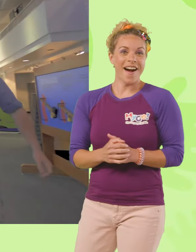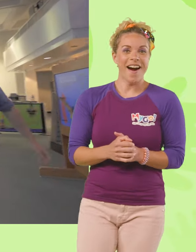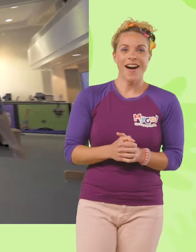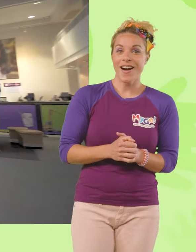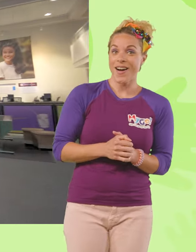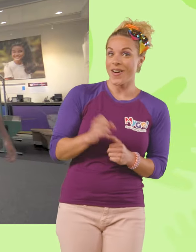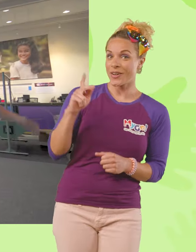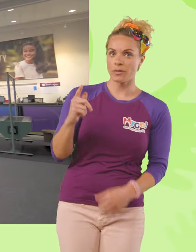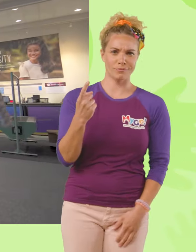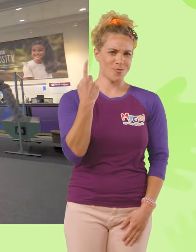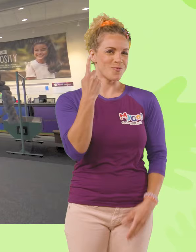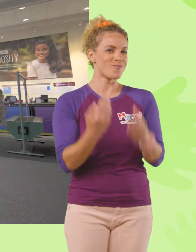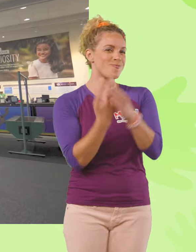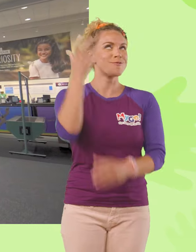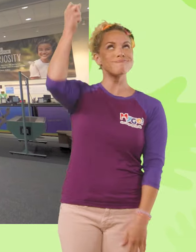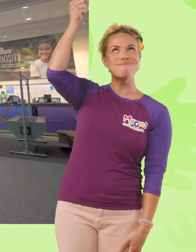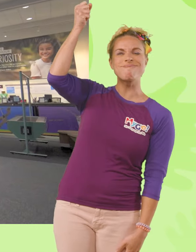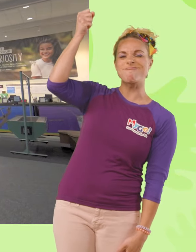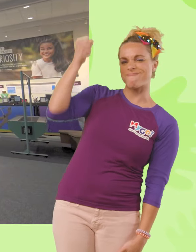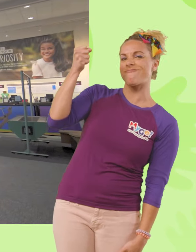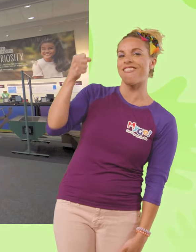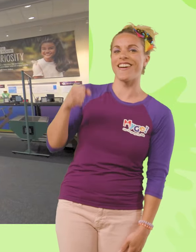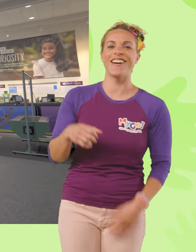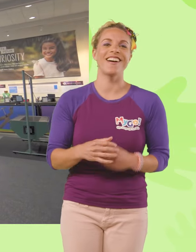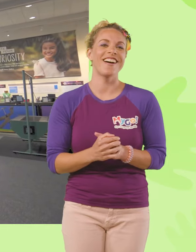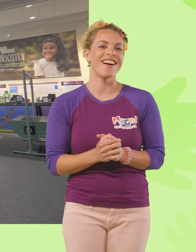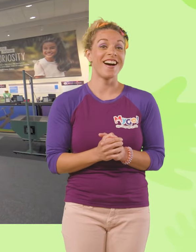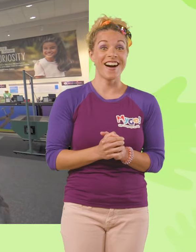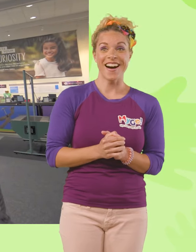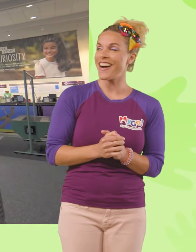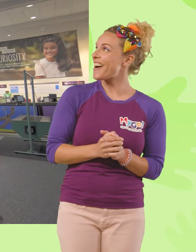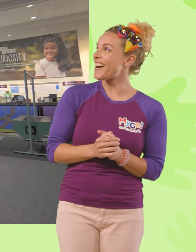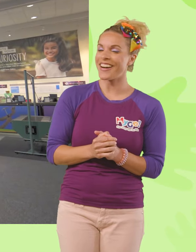All right, now I'll do it with one hand.